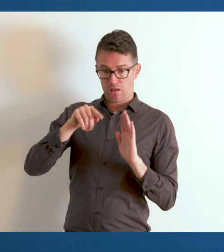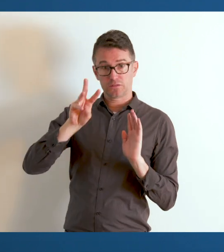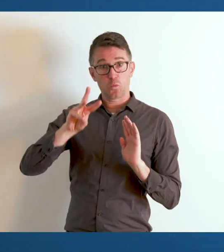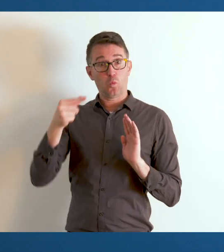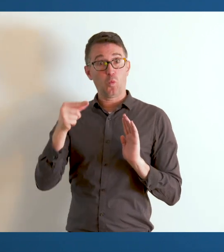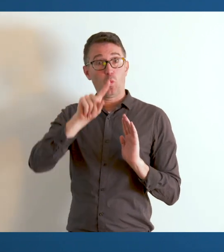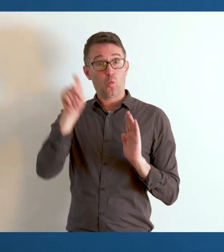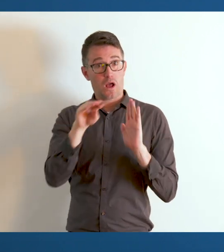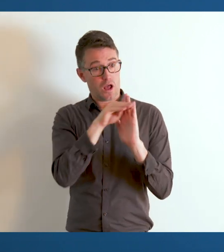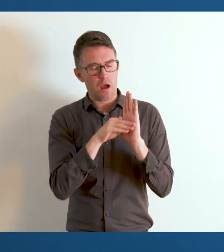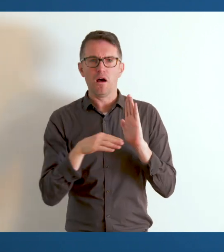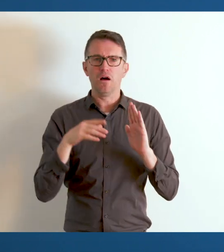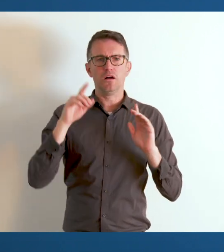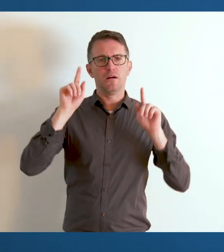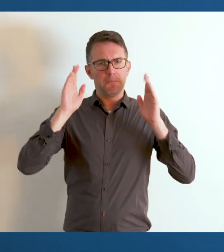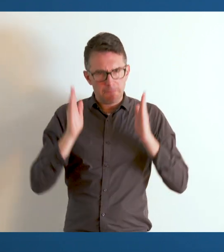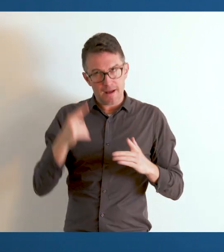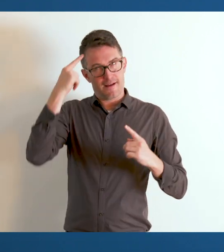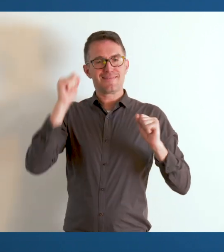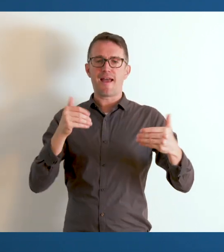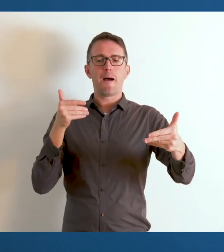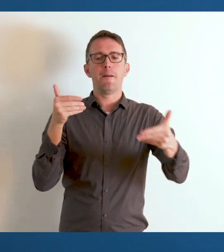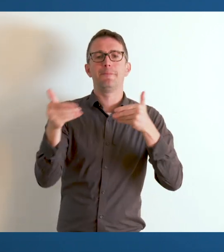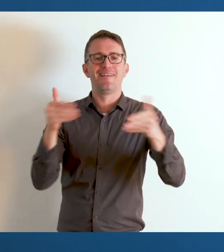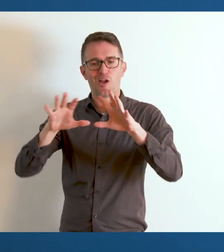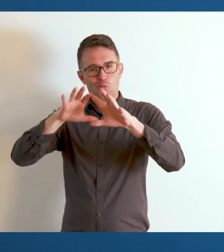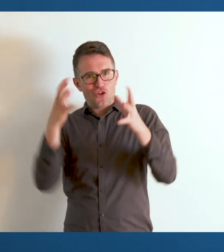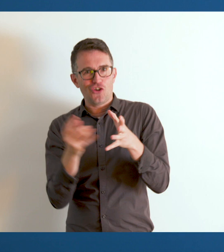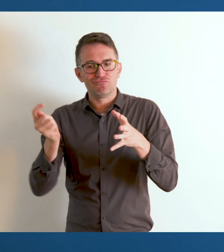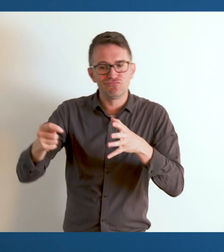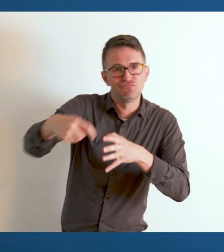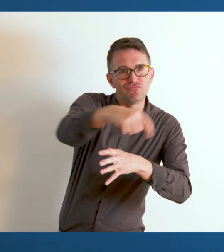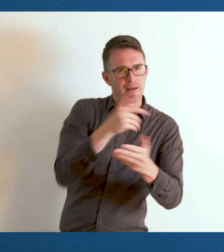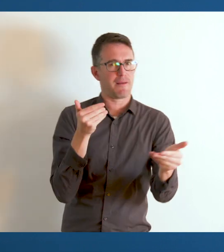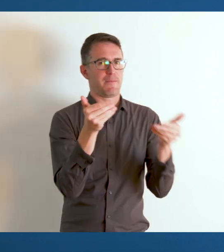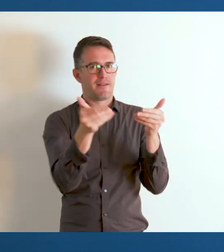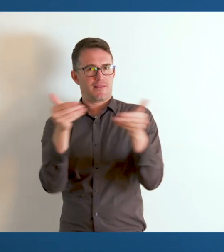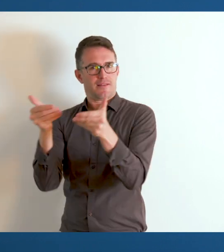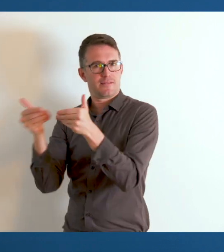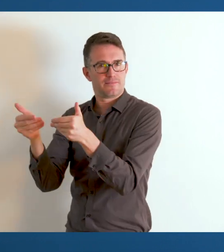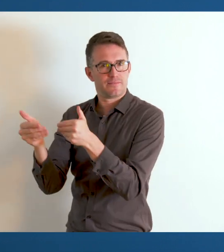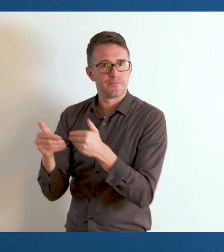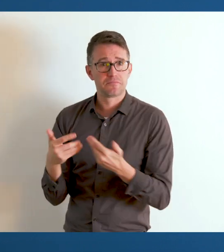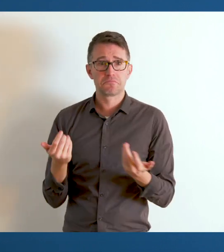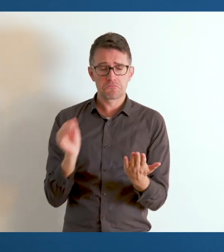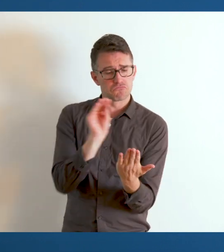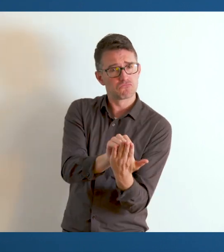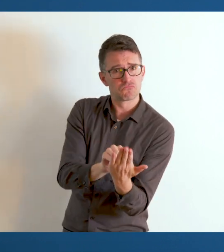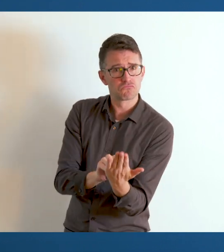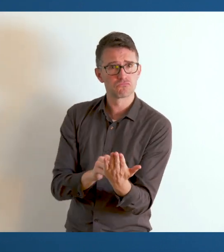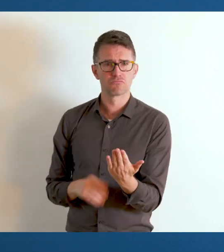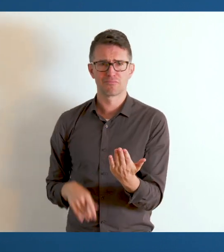comparable. They identify, as I said, most people with disabilities, but not all. And they can be easily added